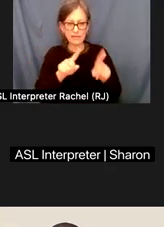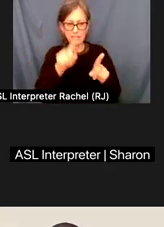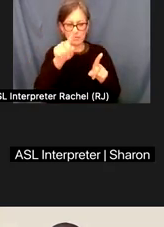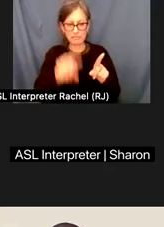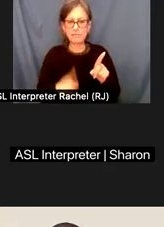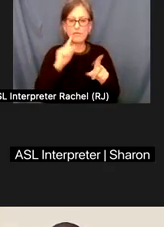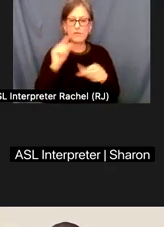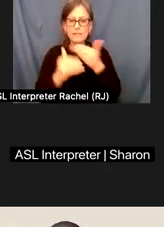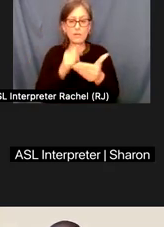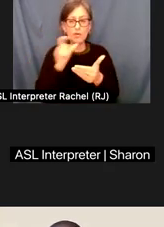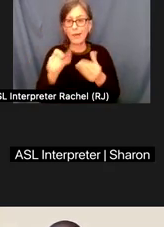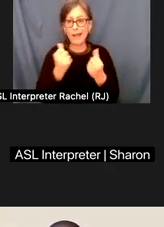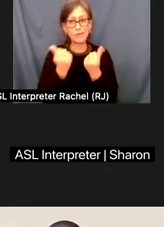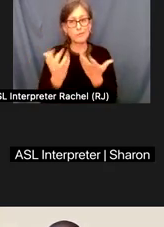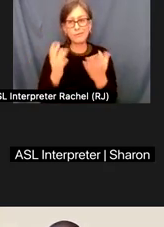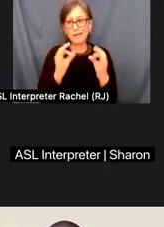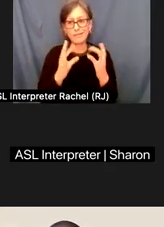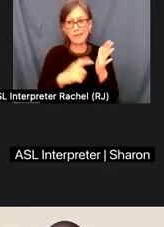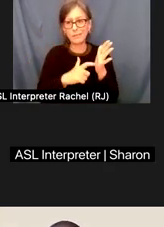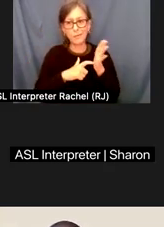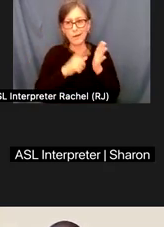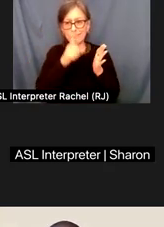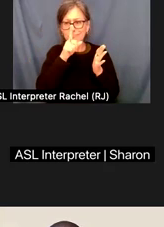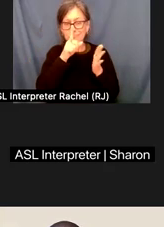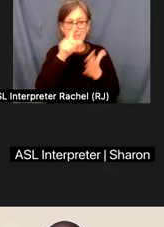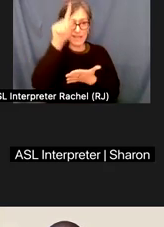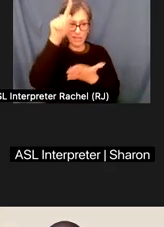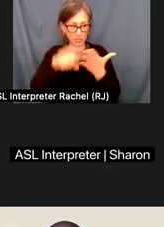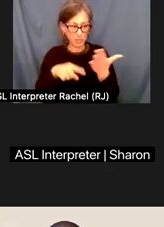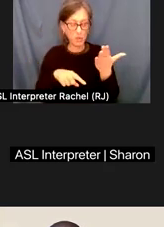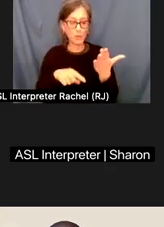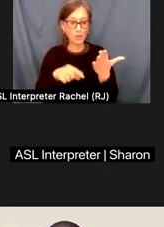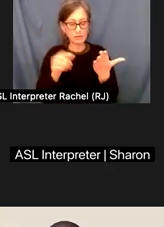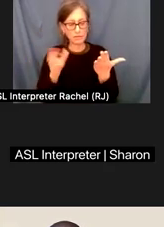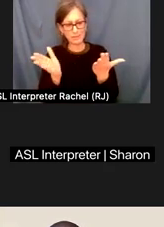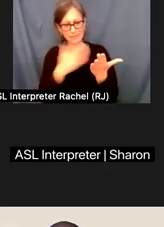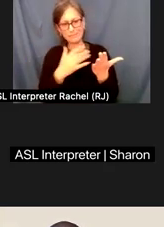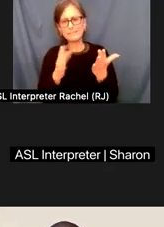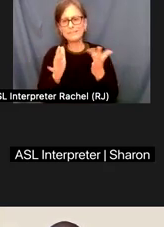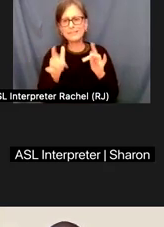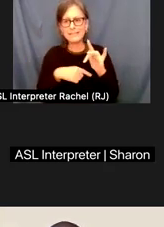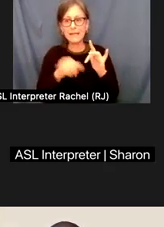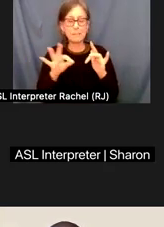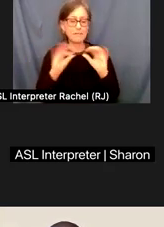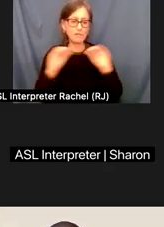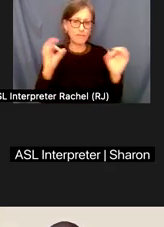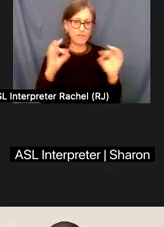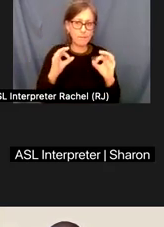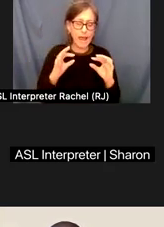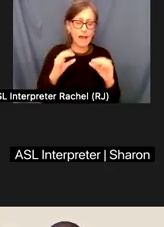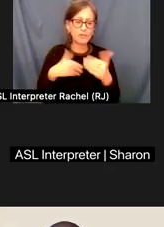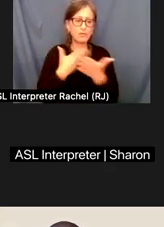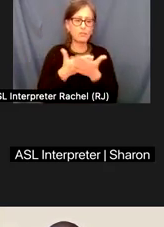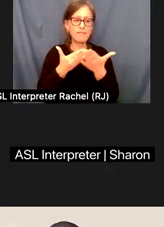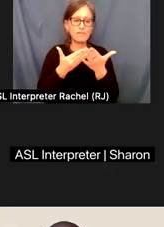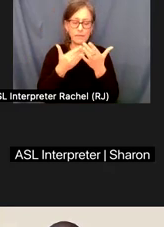too. You don't have to provide feedback. It's not when you get to that page of, you can just skip that if you don't have any feedback and get to this